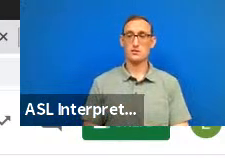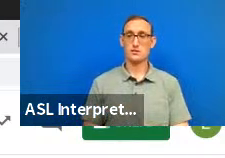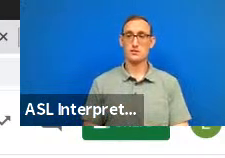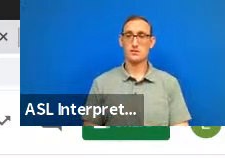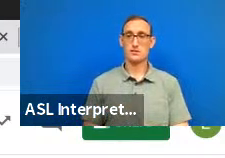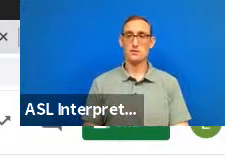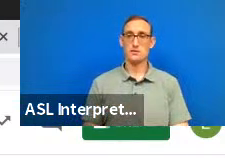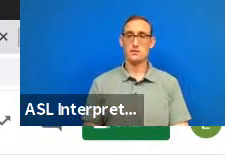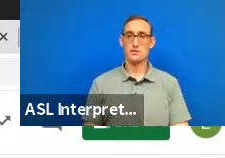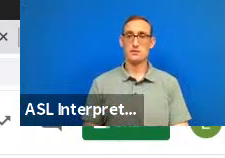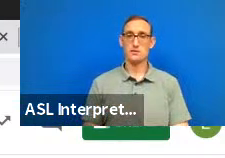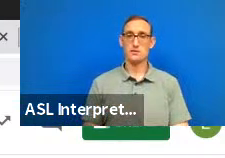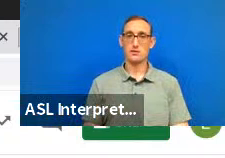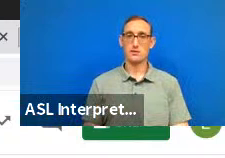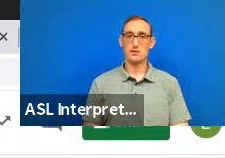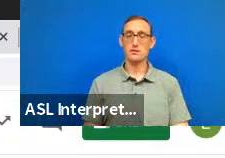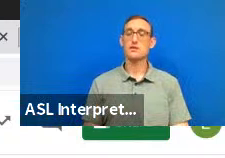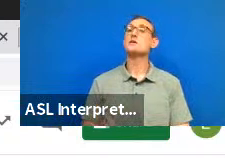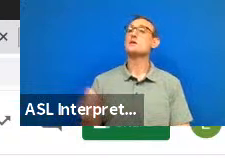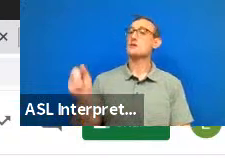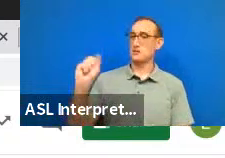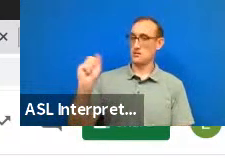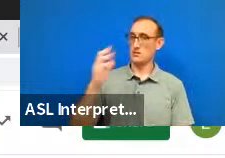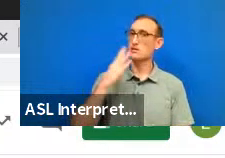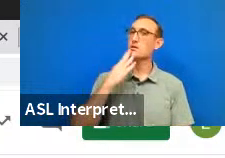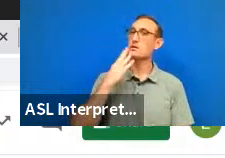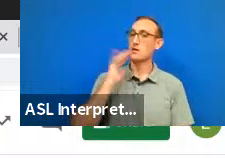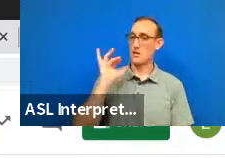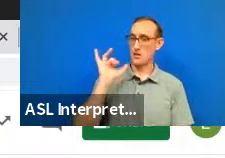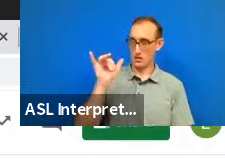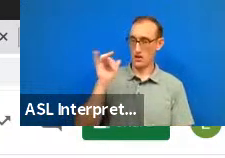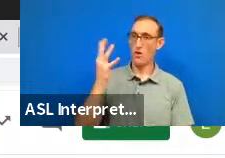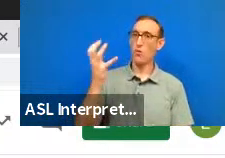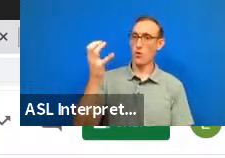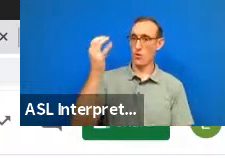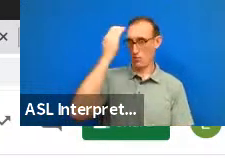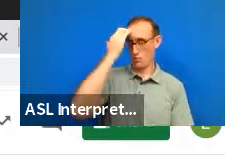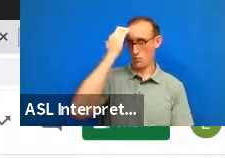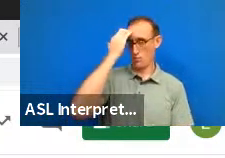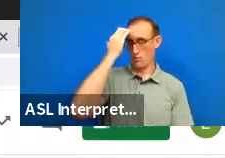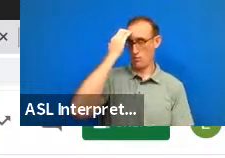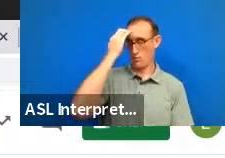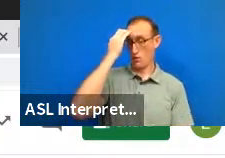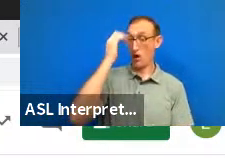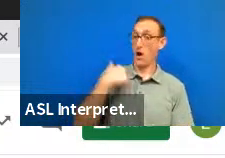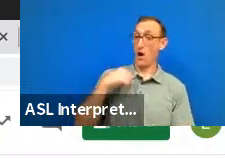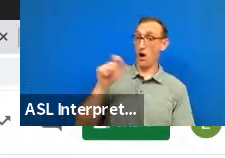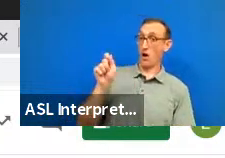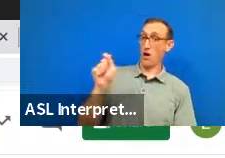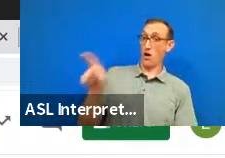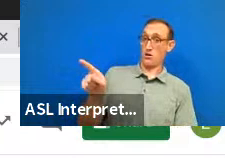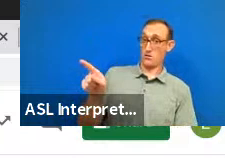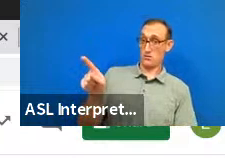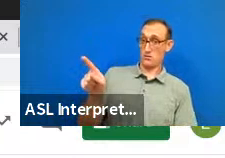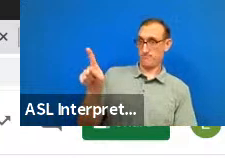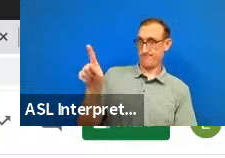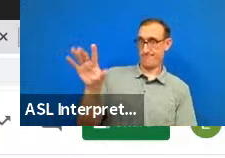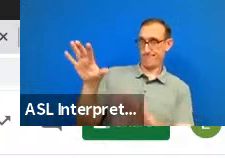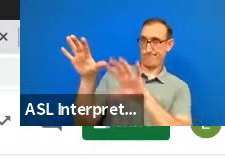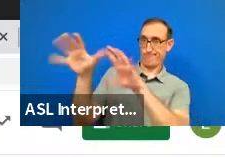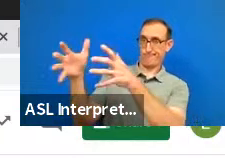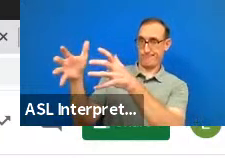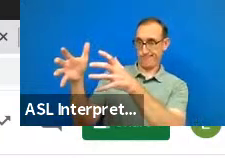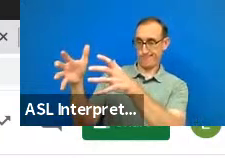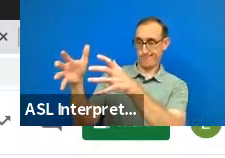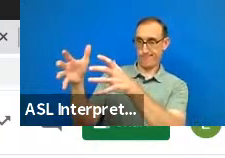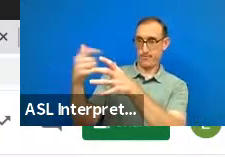You're muted. Yes, ma'am. Thank you. Yes, that was what I asked them, and they said to me, what